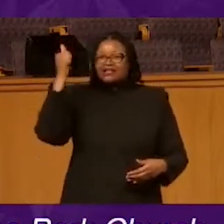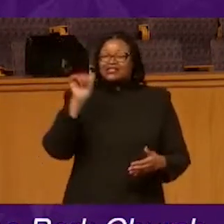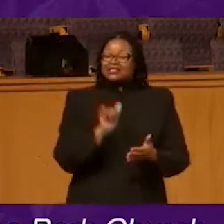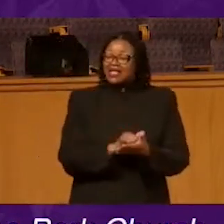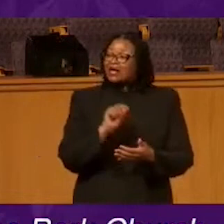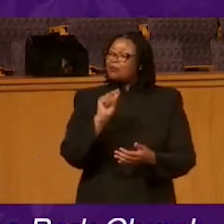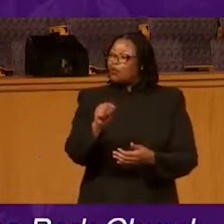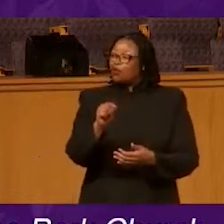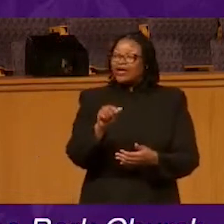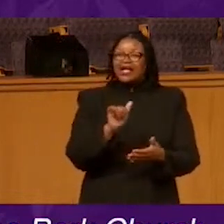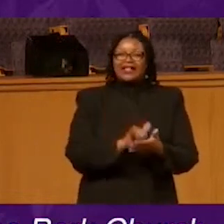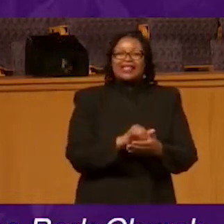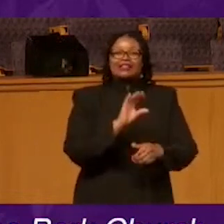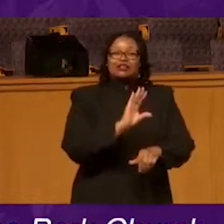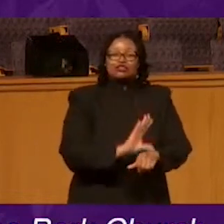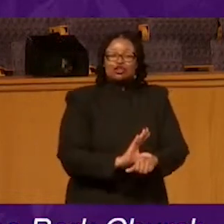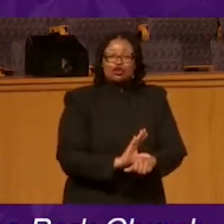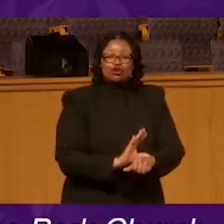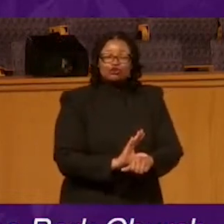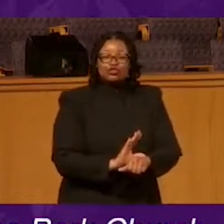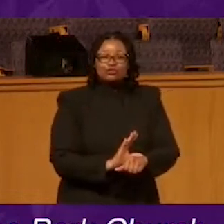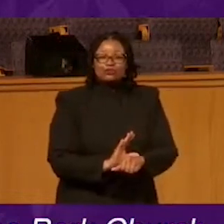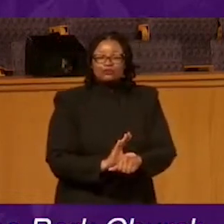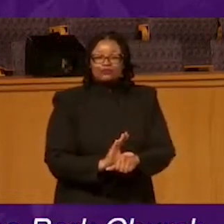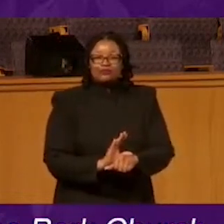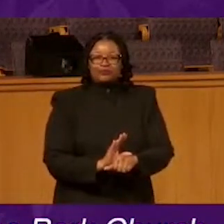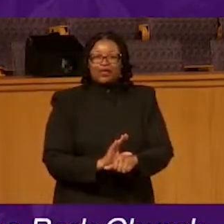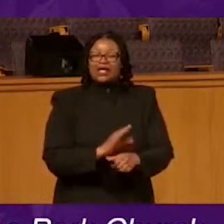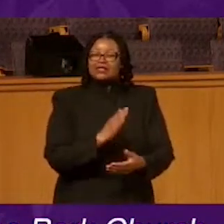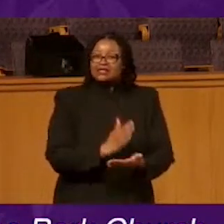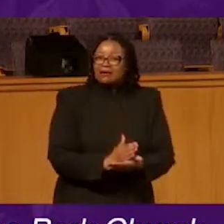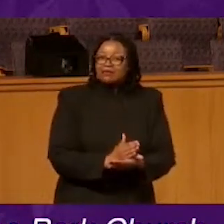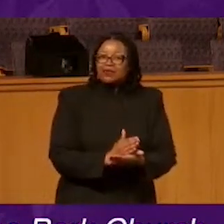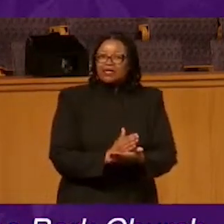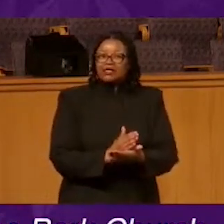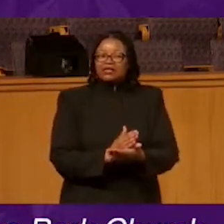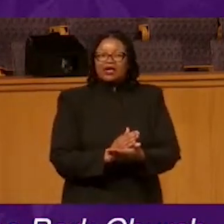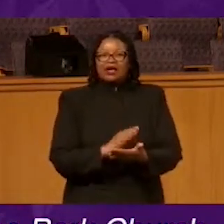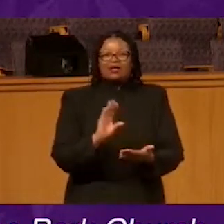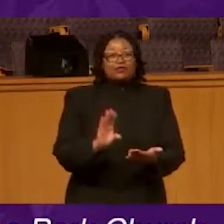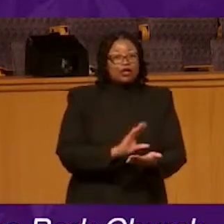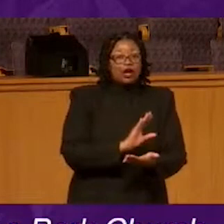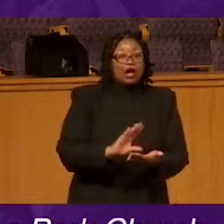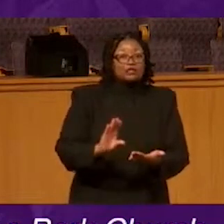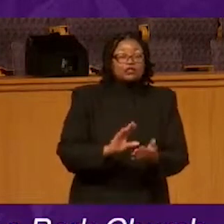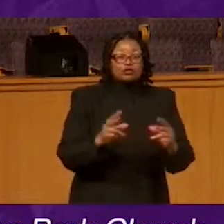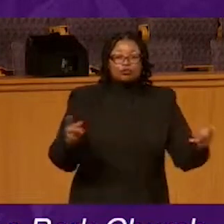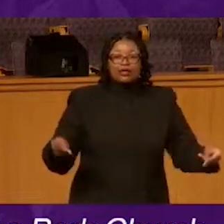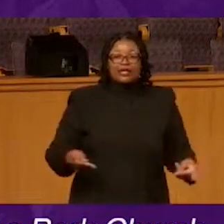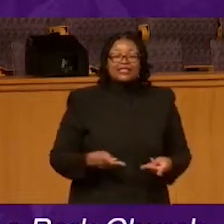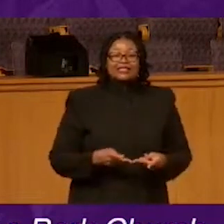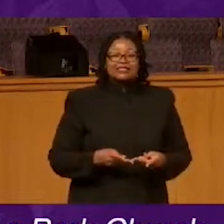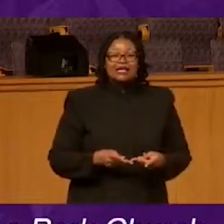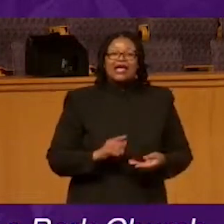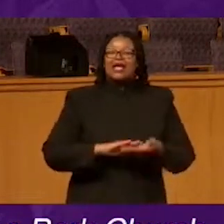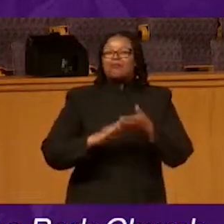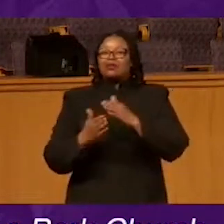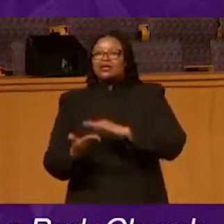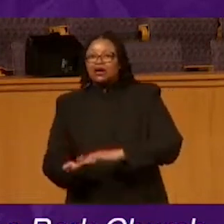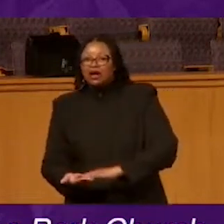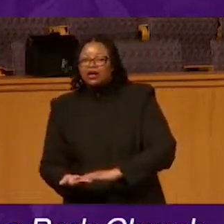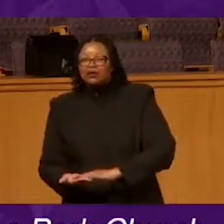point that the church ceases to be the spiritual shopping center or concert hall and actually